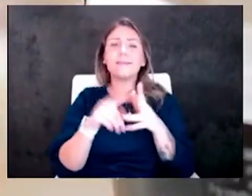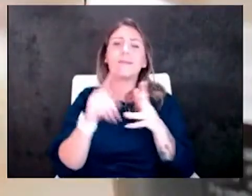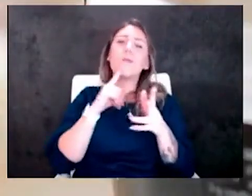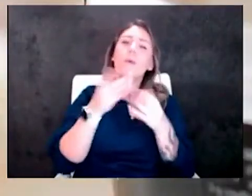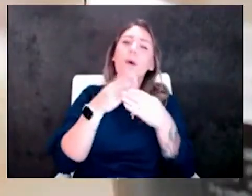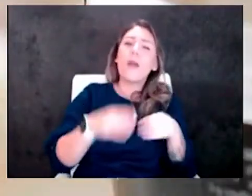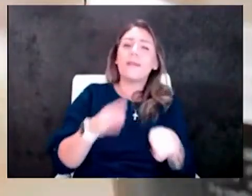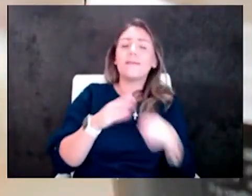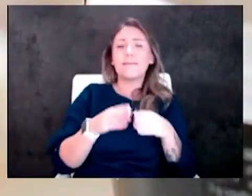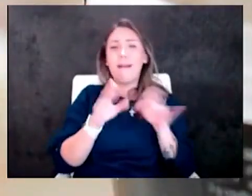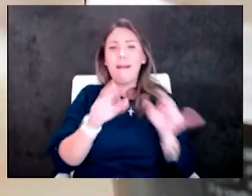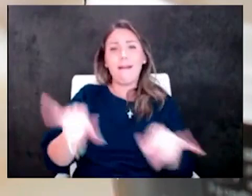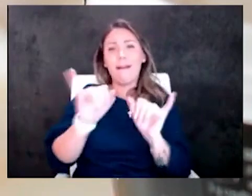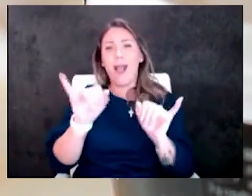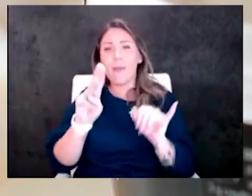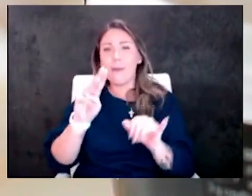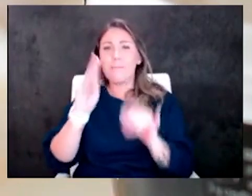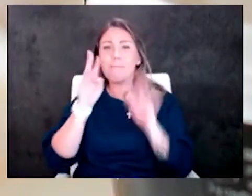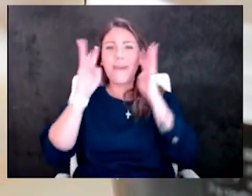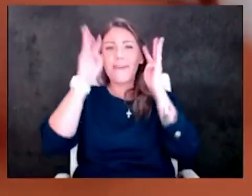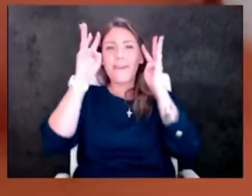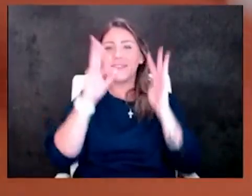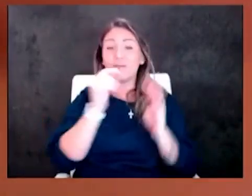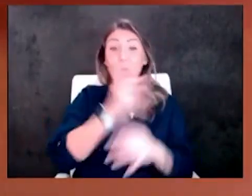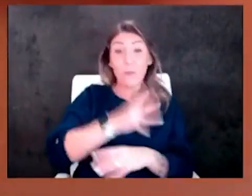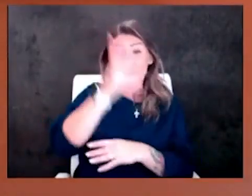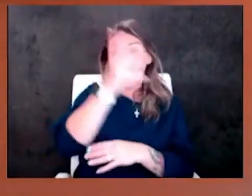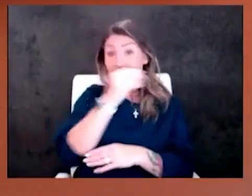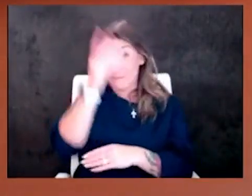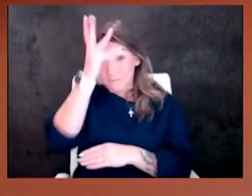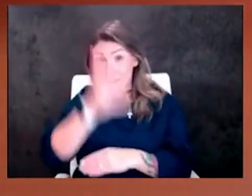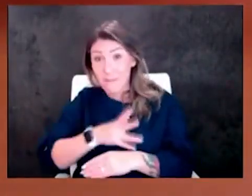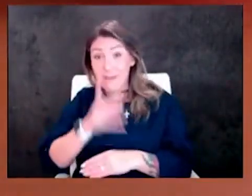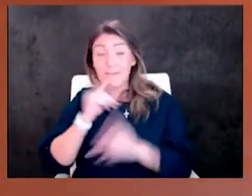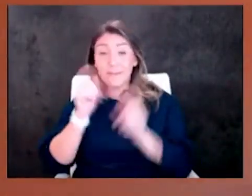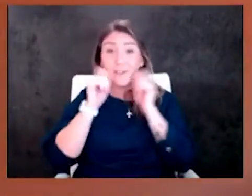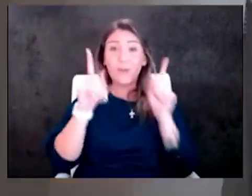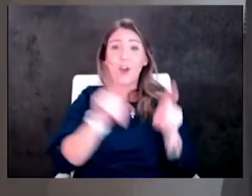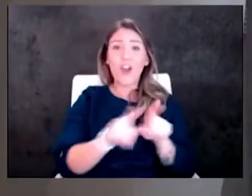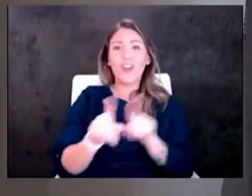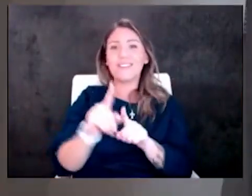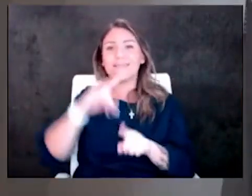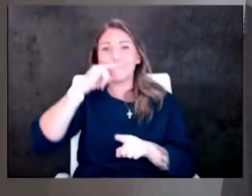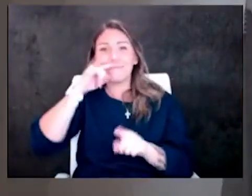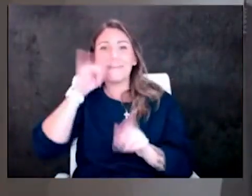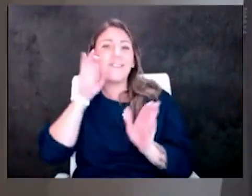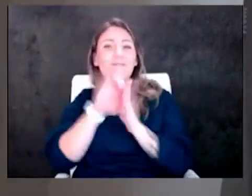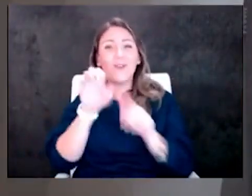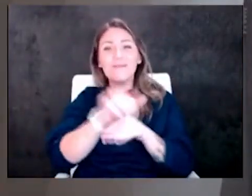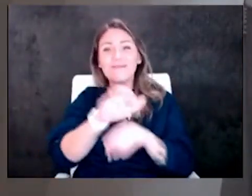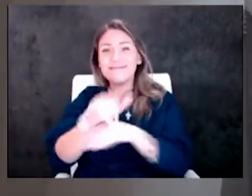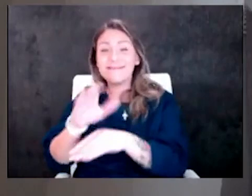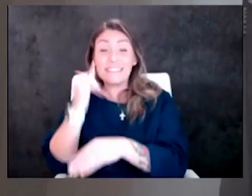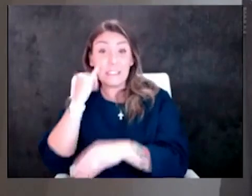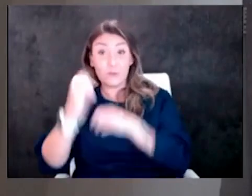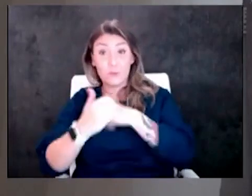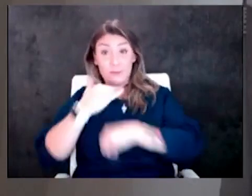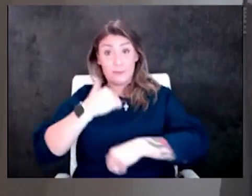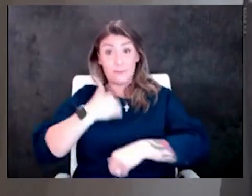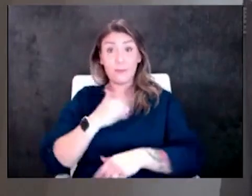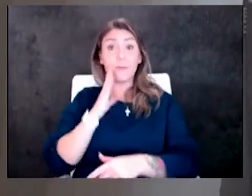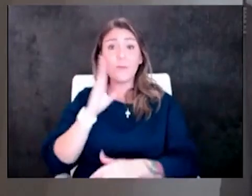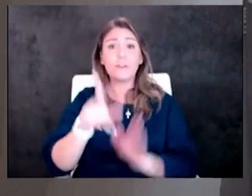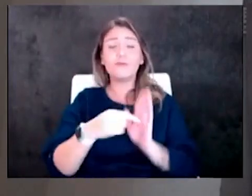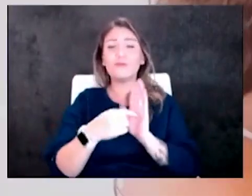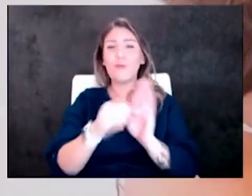and men, and you might be surprised. Also, we've got some great kid photos that have been coming in. So if you sent them to me, we're going to show all of those